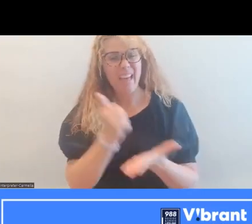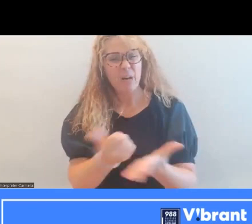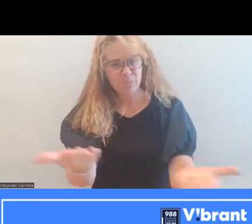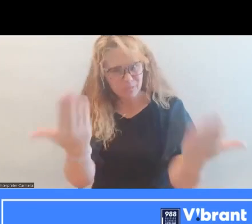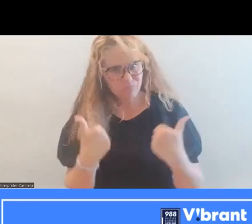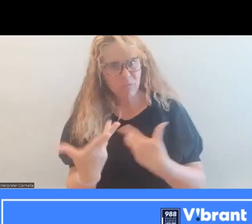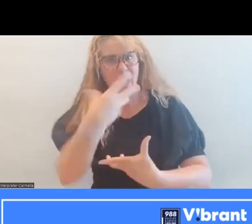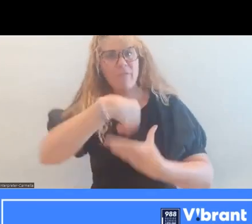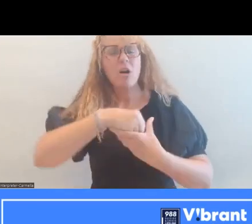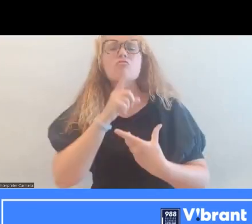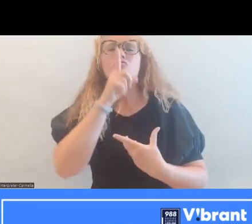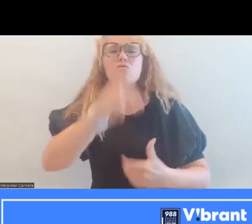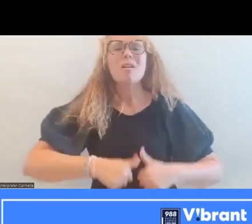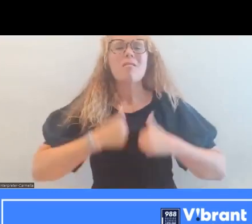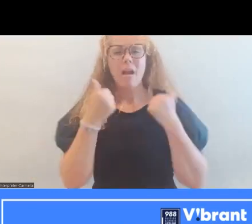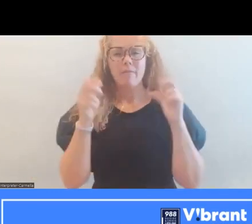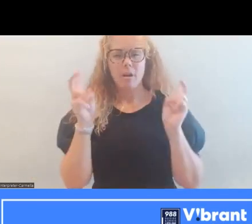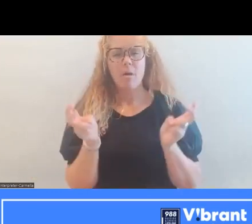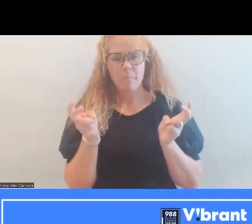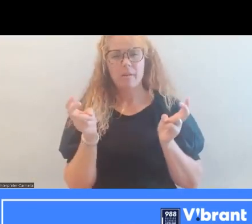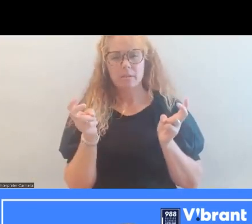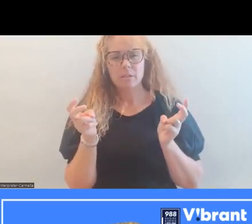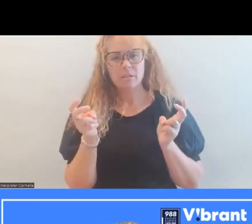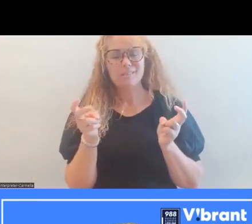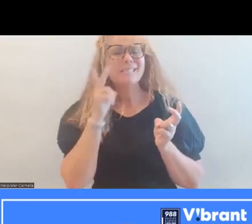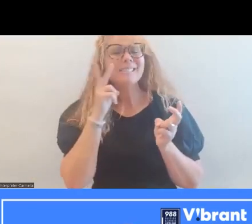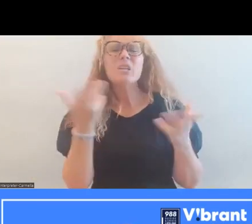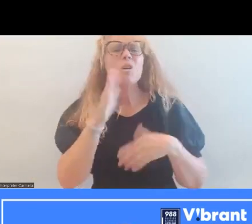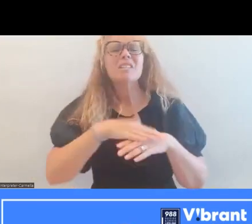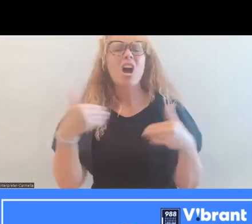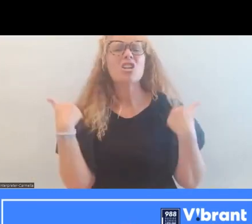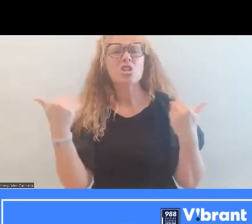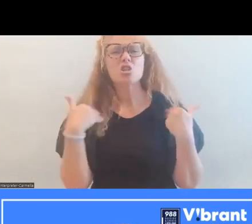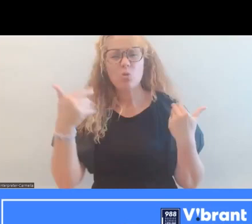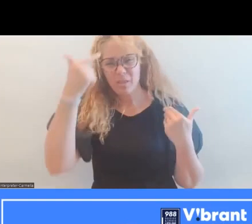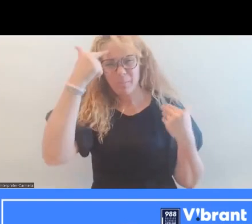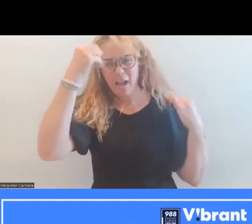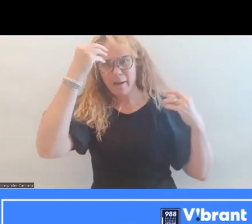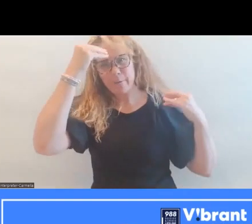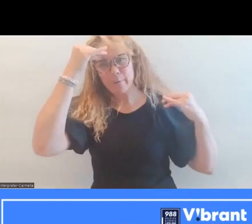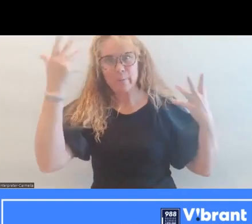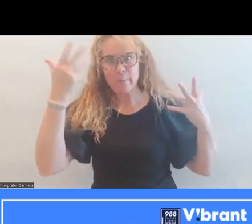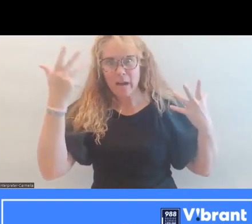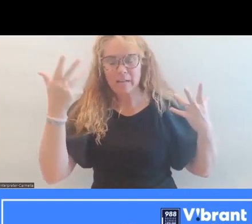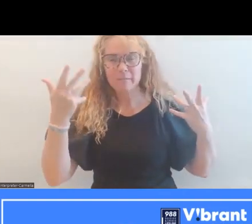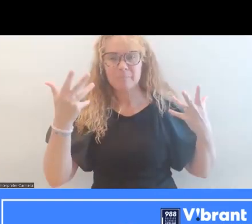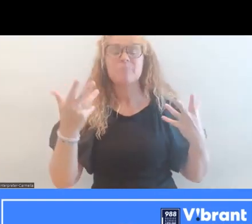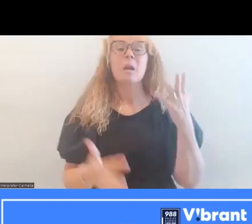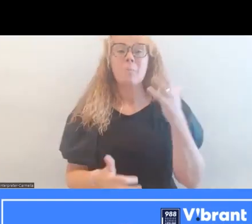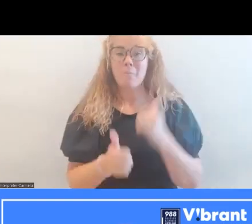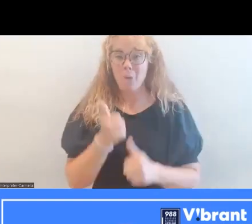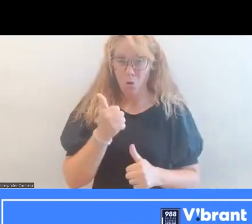real life topics and see what's on the youth's mind. The universal message that we get from most of